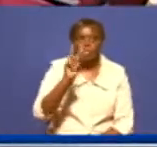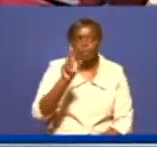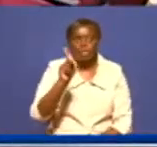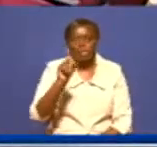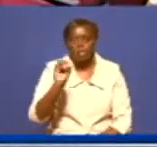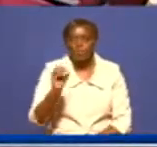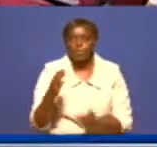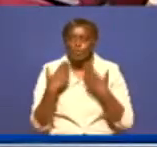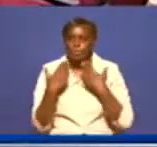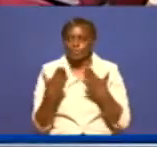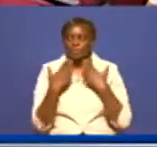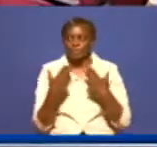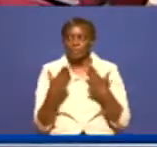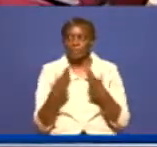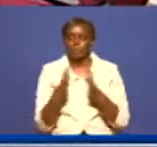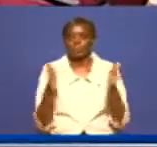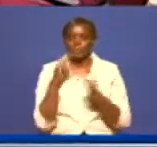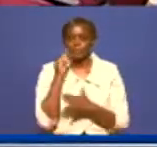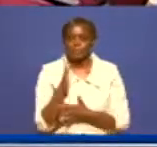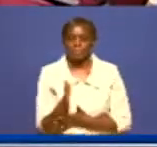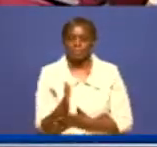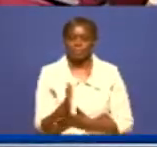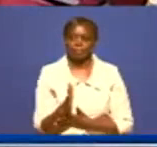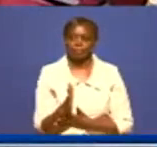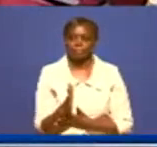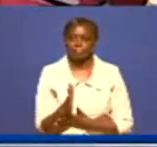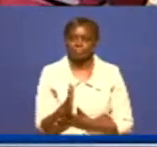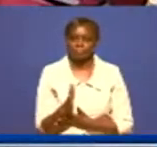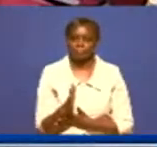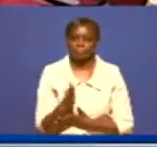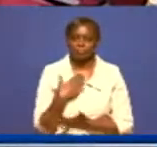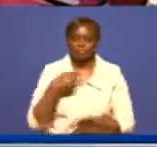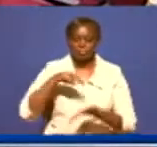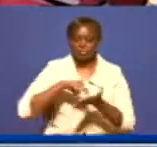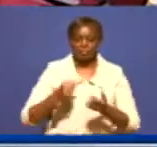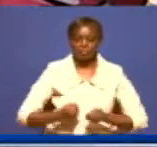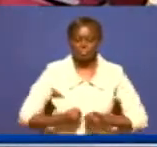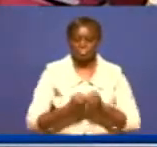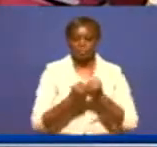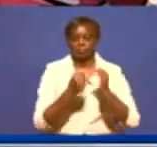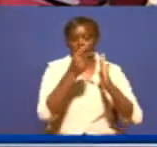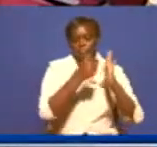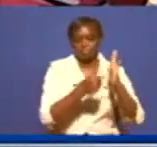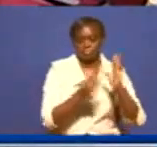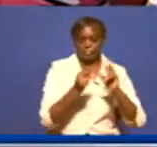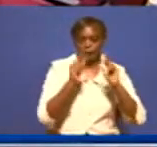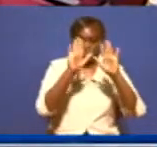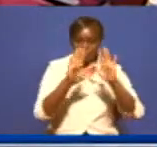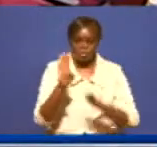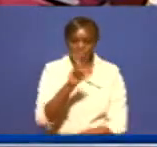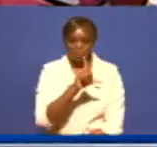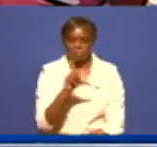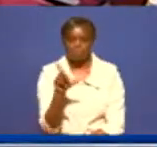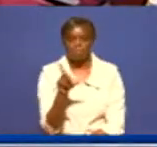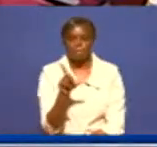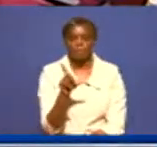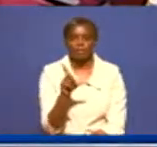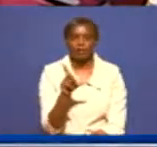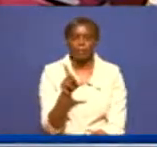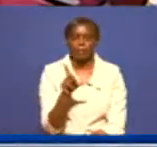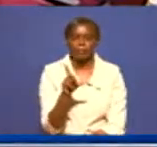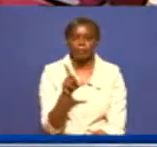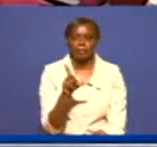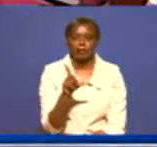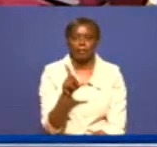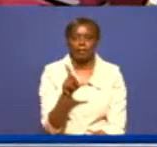Thank you, Mr. Speaker. I stand to support this very important bill from